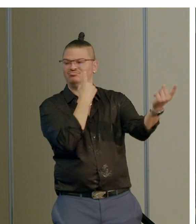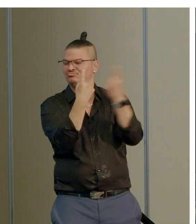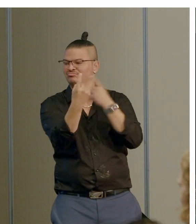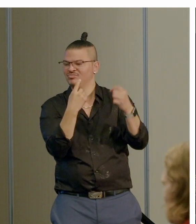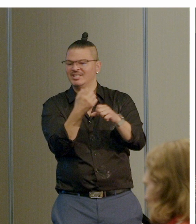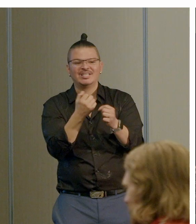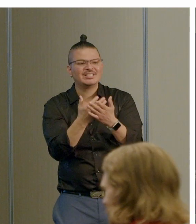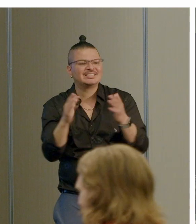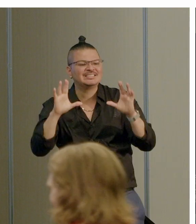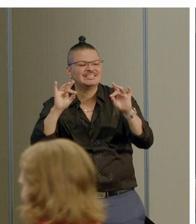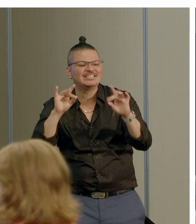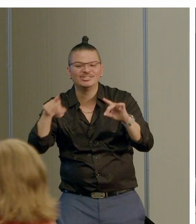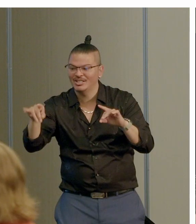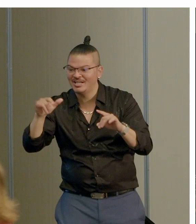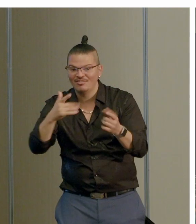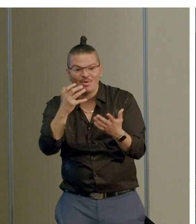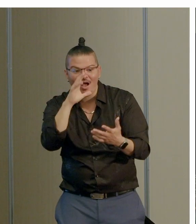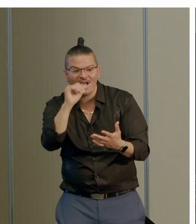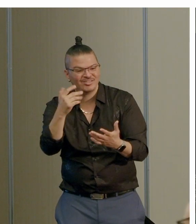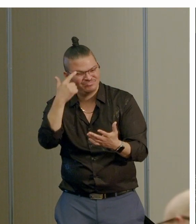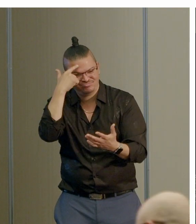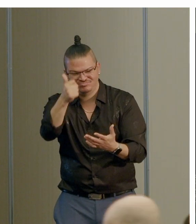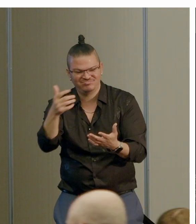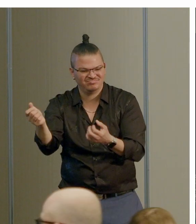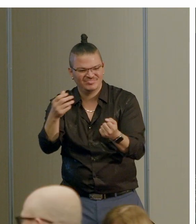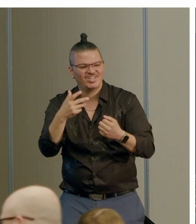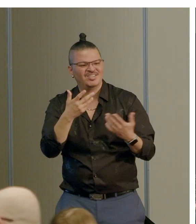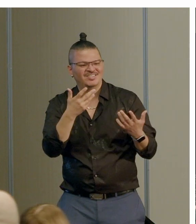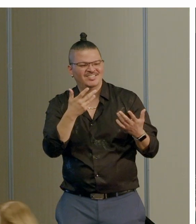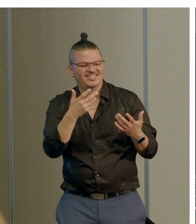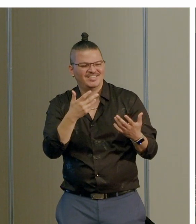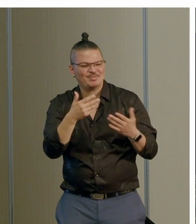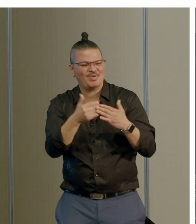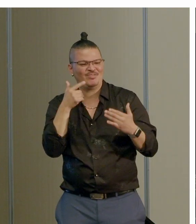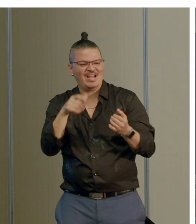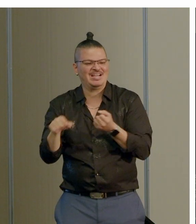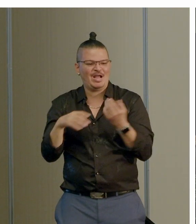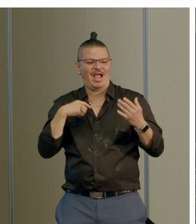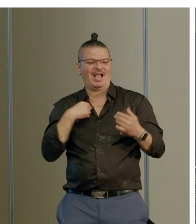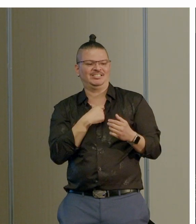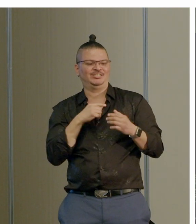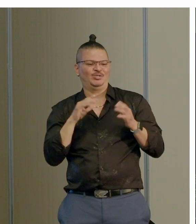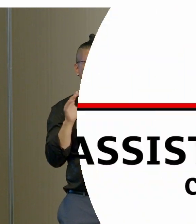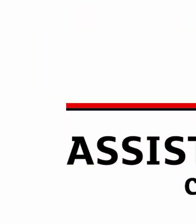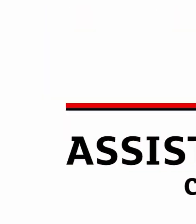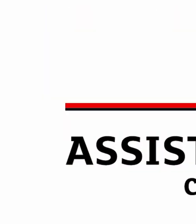and then you can stalk us. It works. And then, thank you. Thank you.